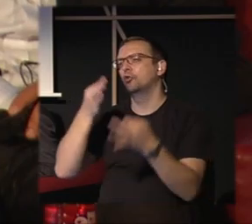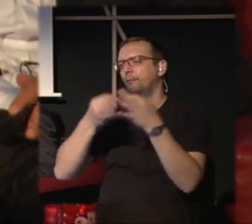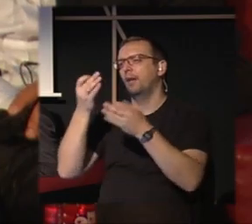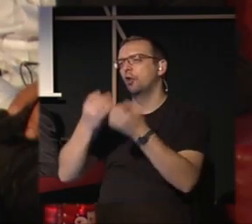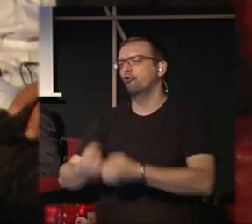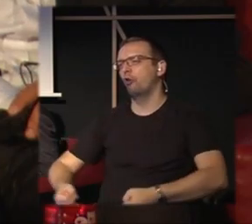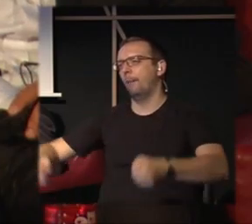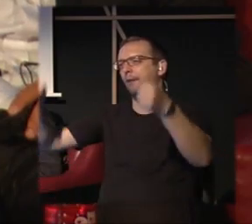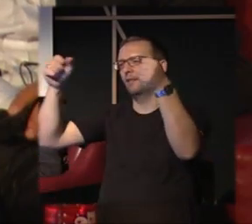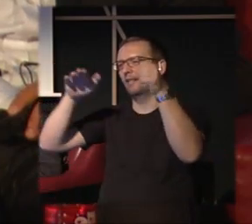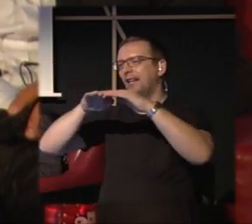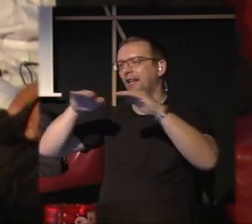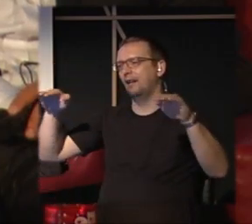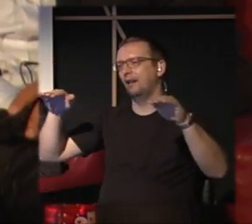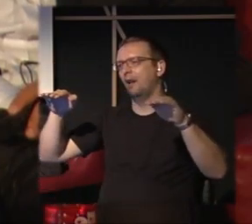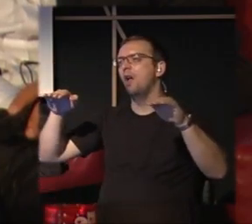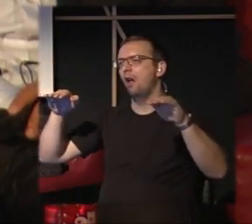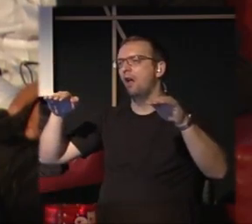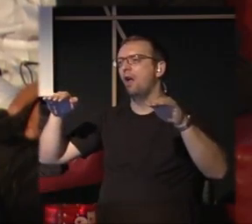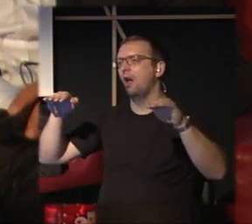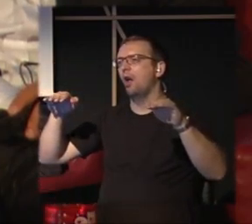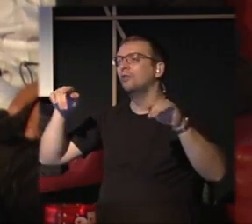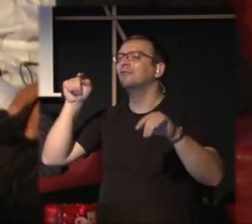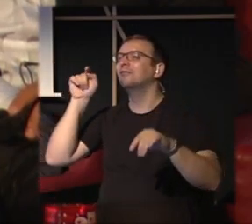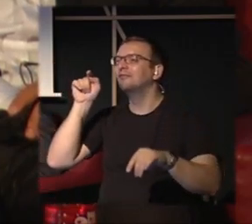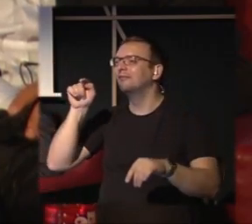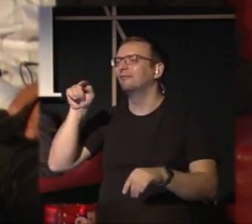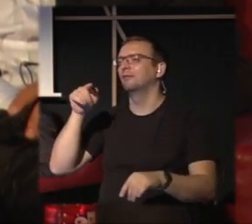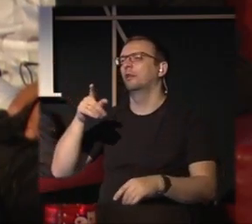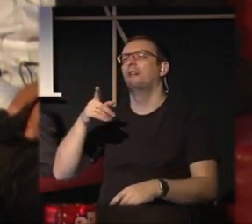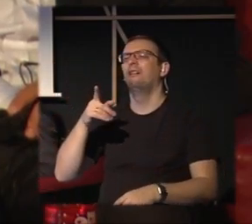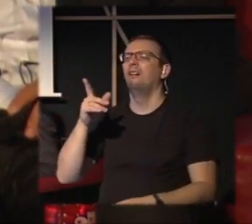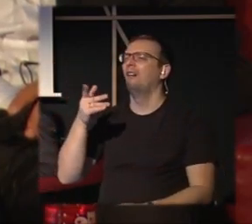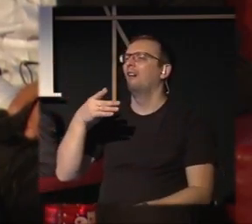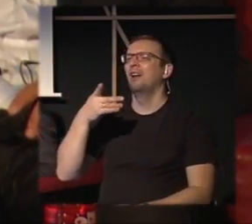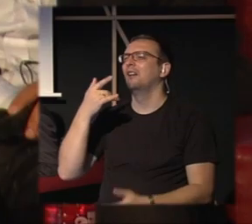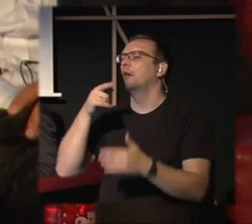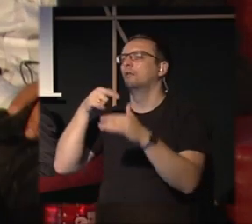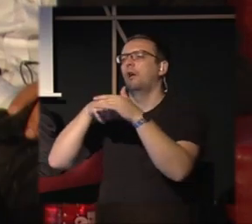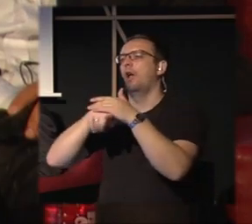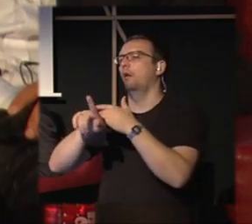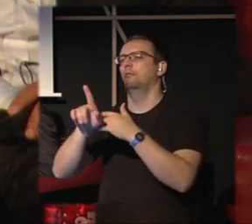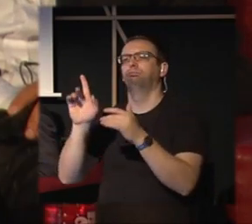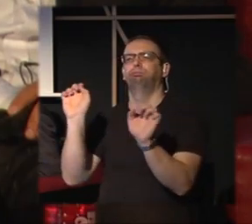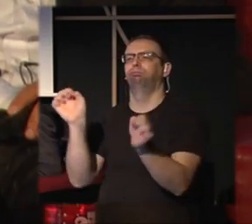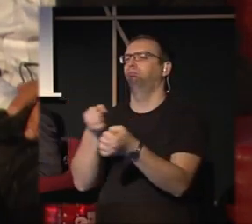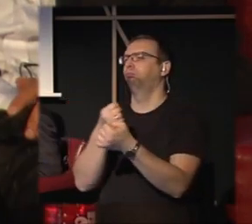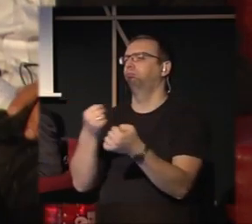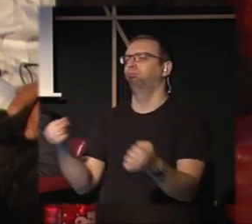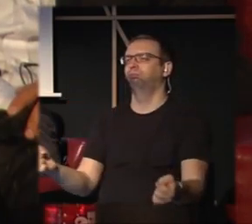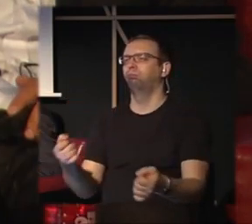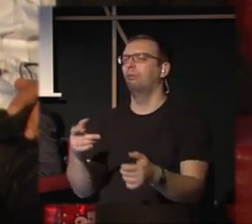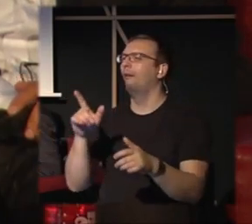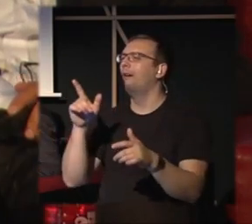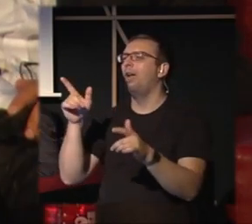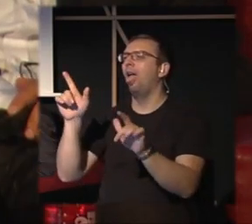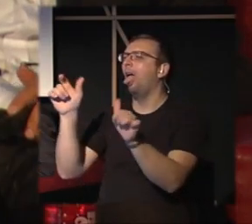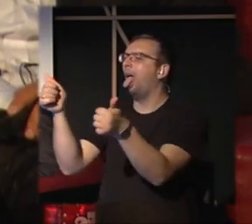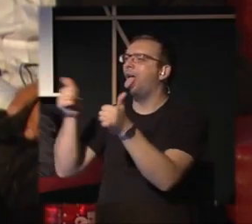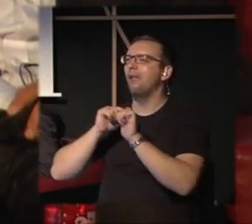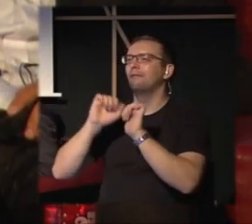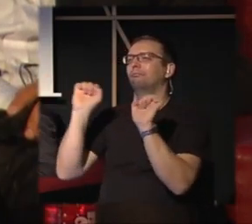find accessible seats, and nobody could help us. And we spent a lot of time looking for the special seats and the